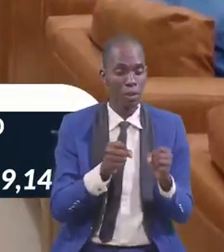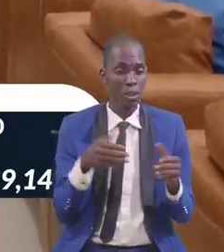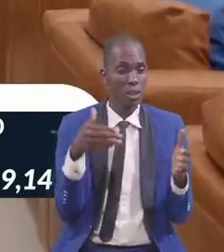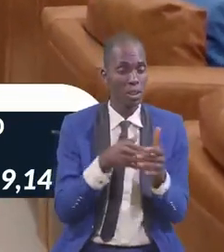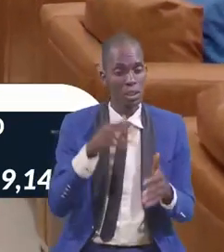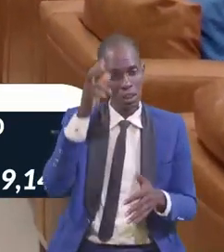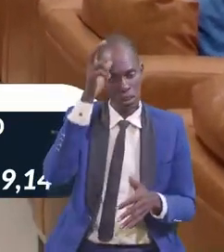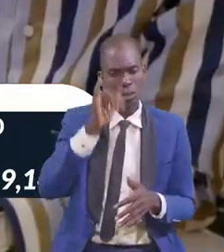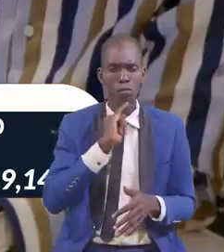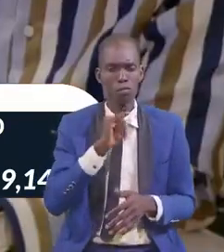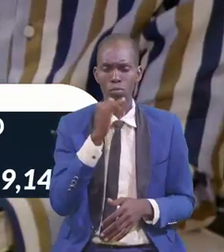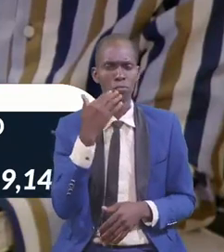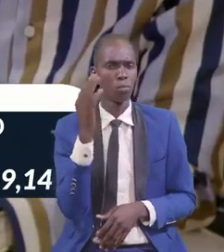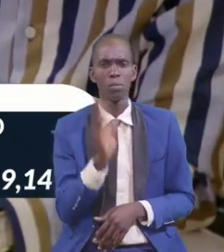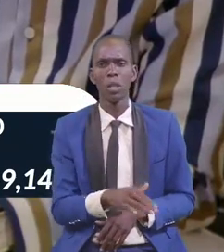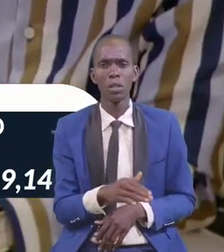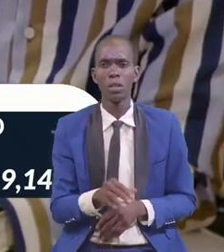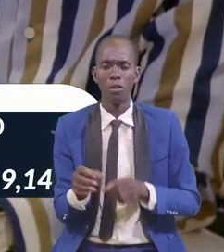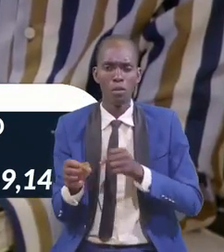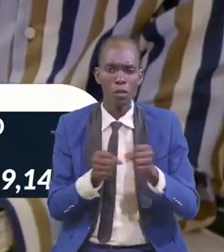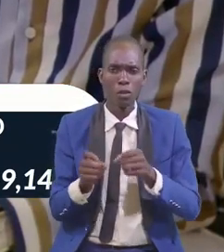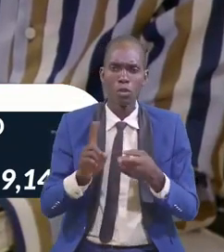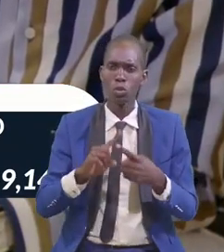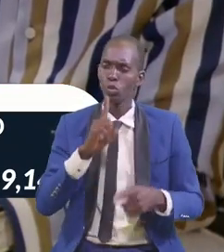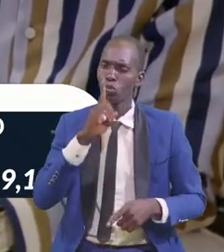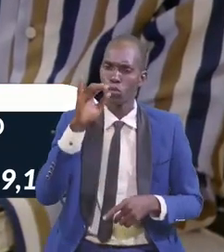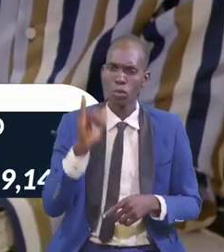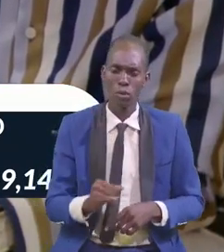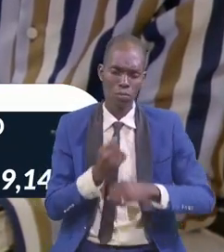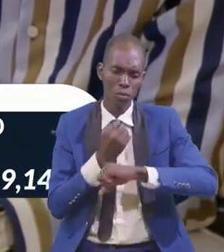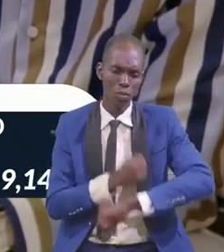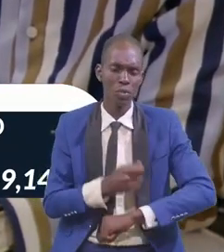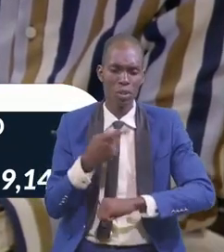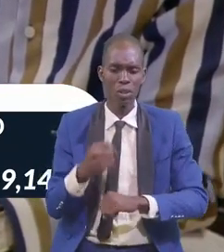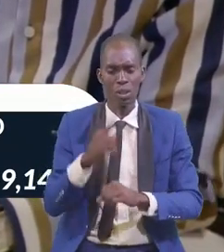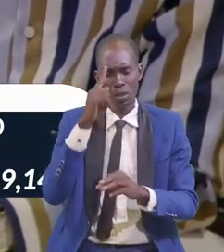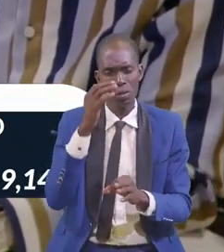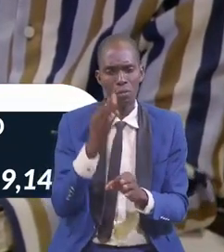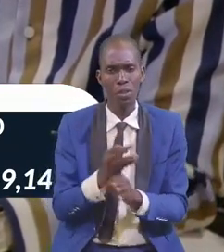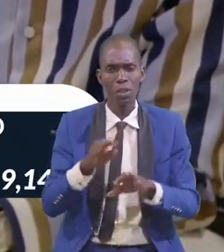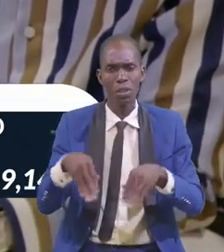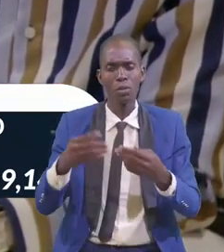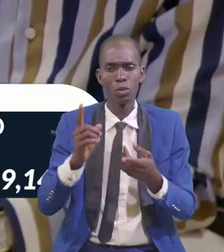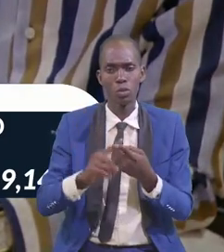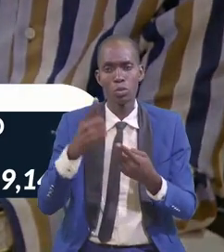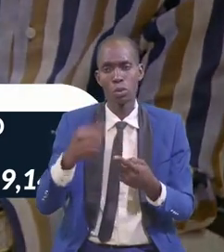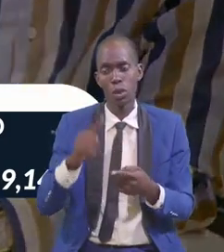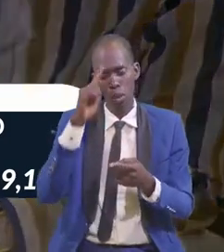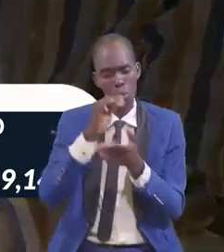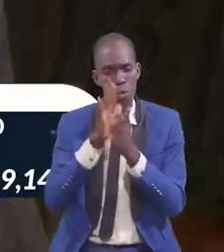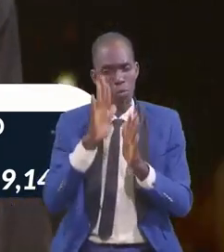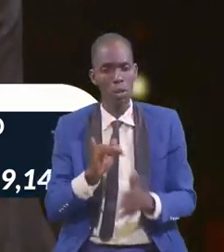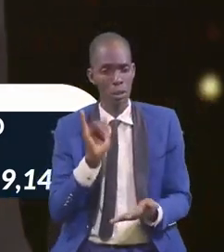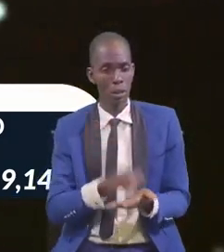fight. Fighting to earnestly contend for the faith was delivered unto the saints, not a